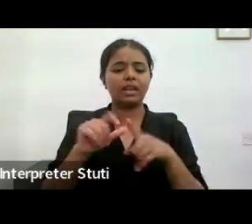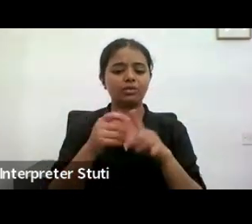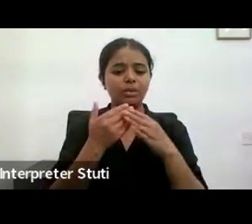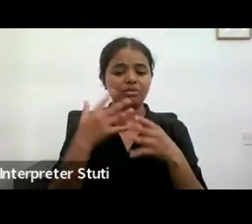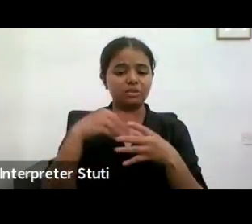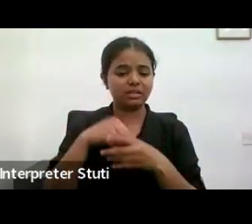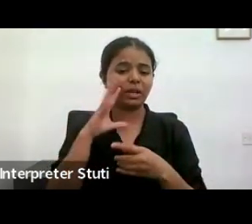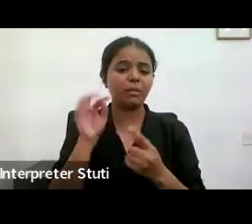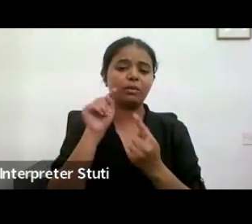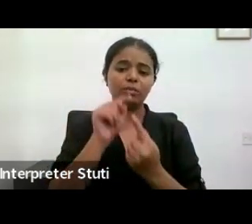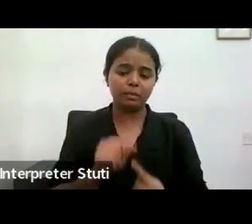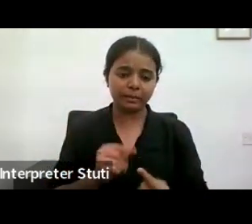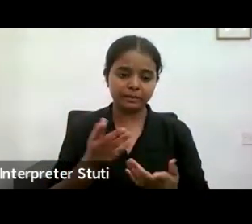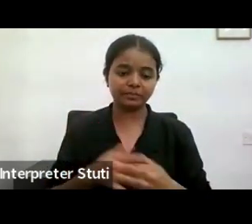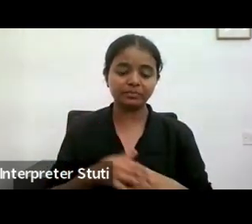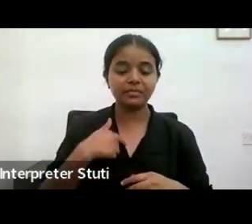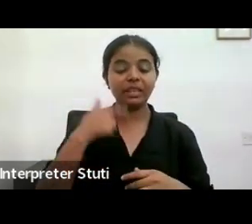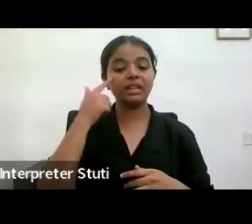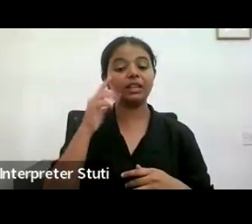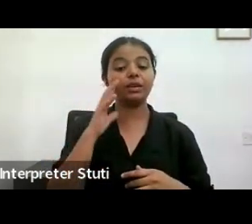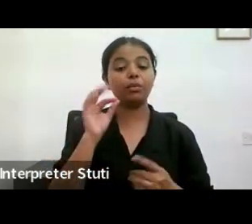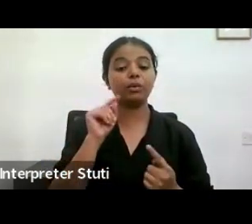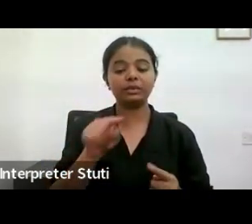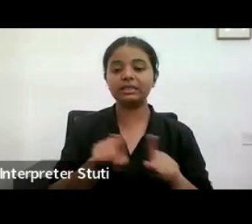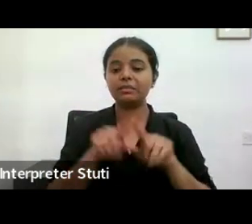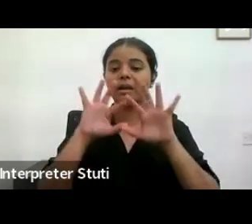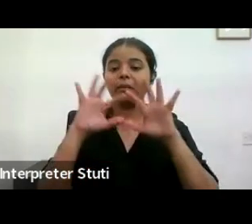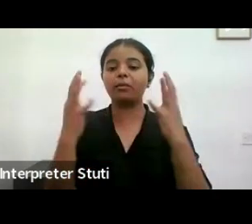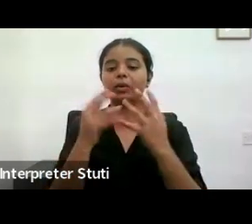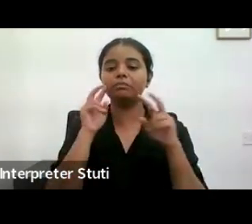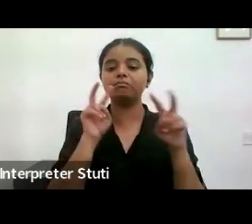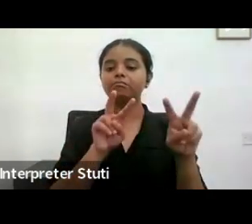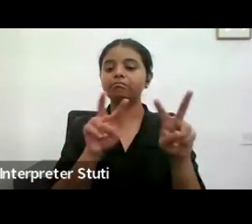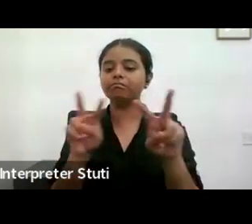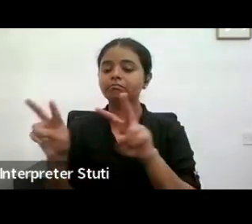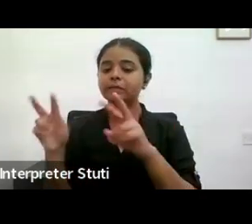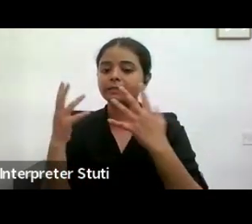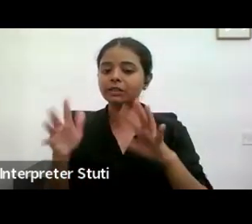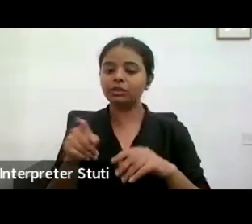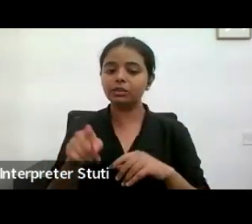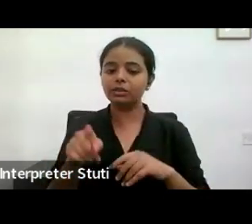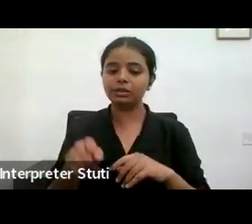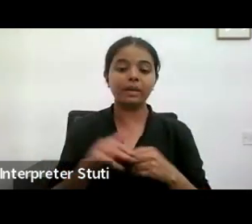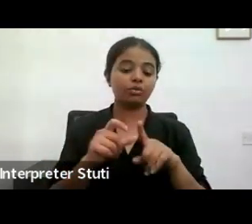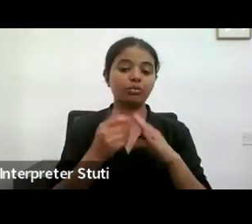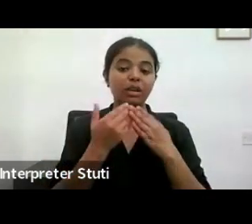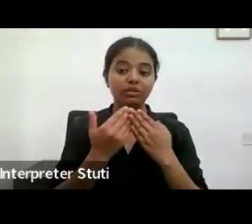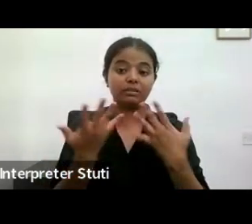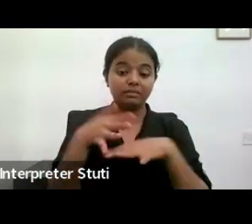one of the most important things that I've seen around the world is the development of inclusive education.